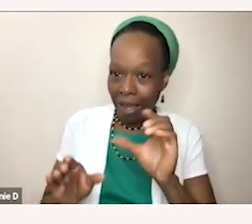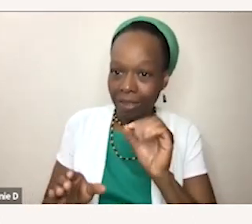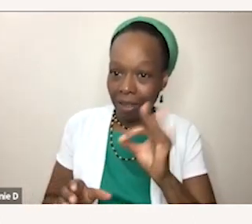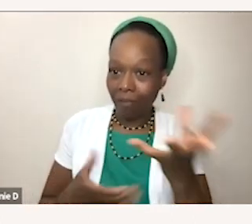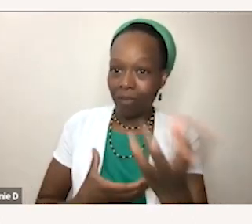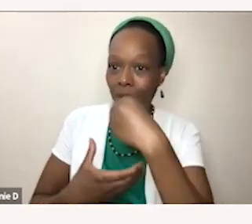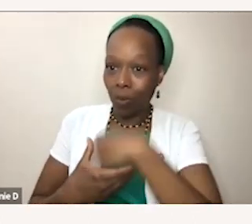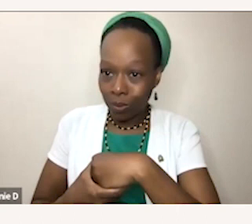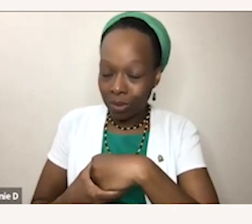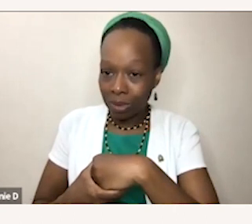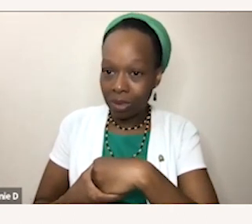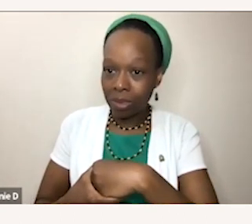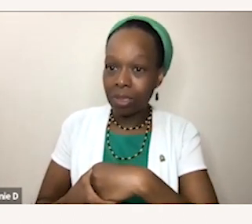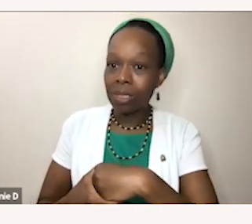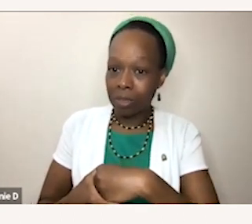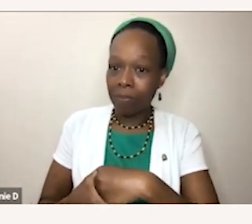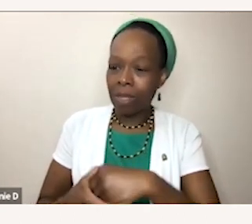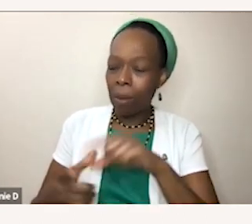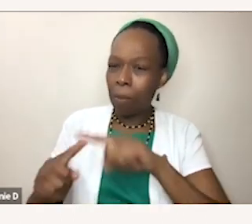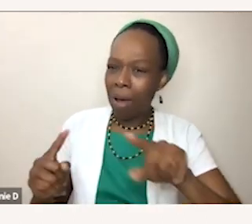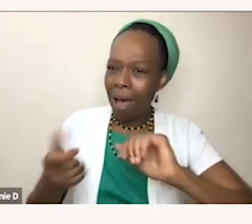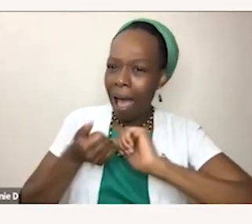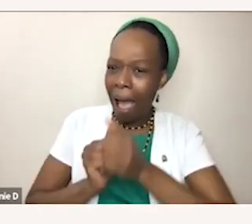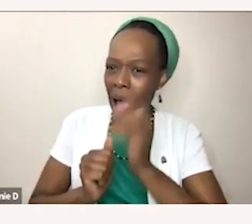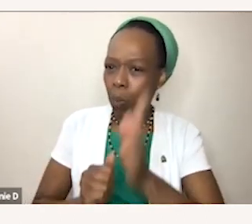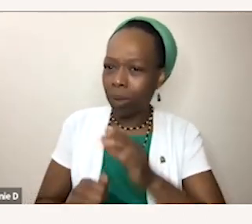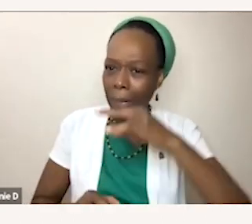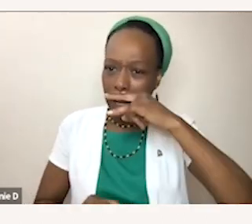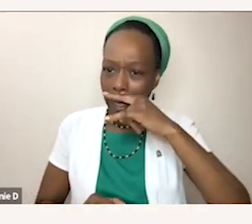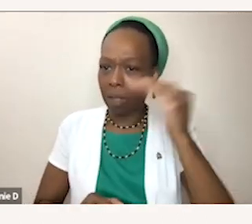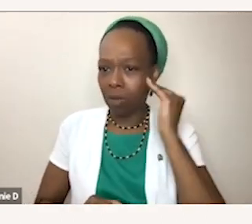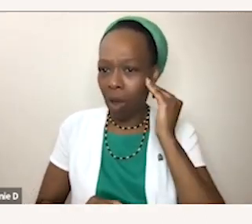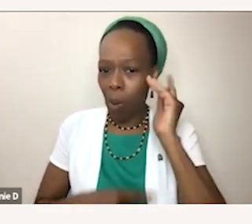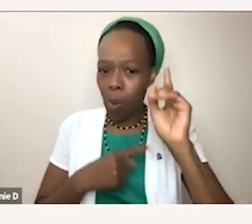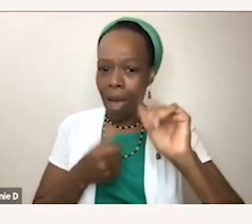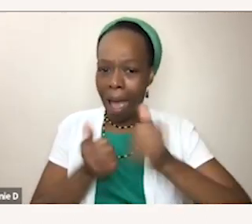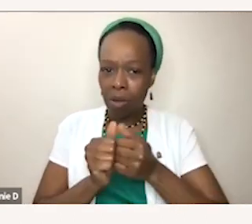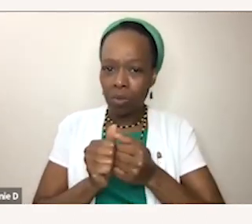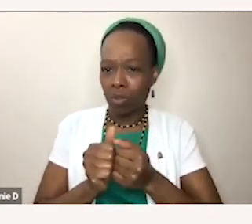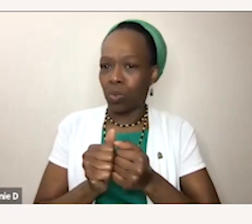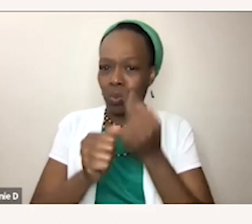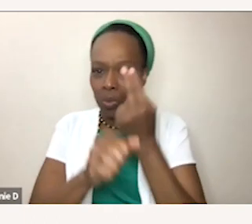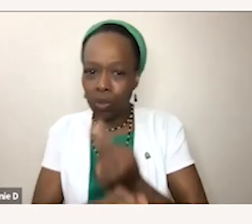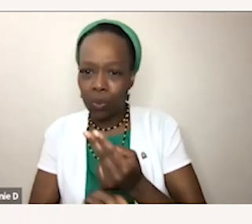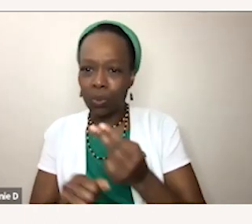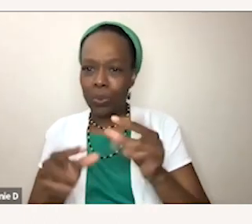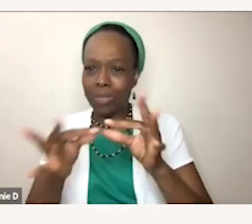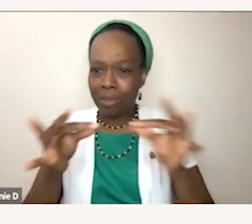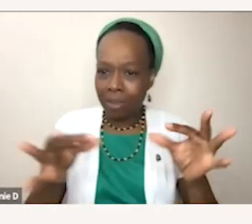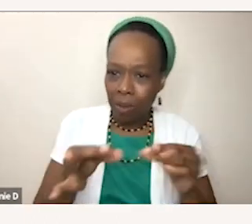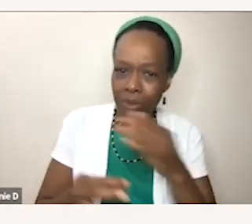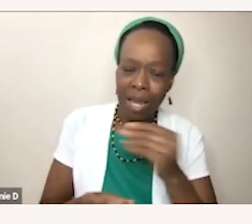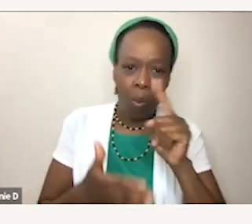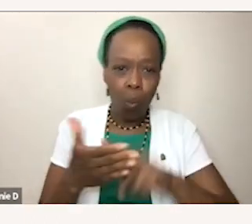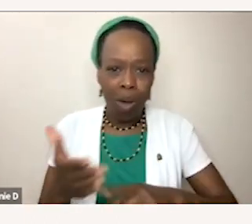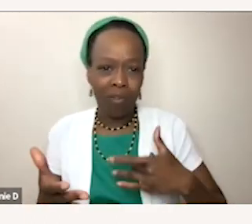how will a child know how to navigate language usage and what feels right to them and what